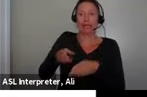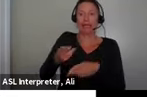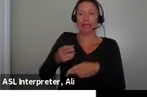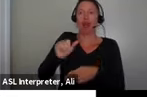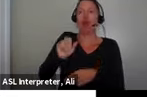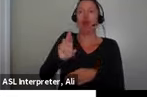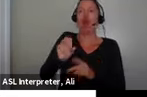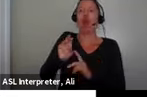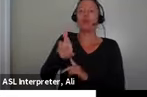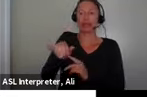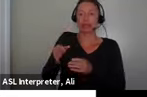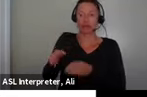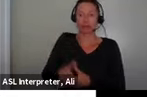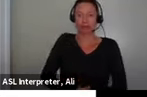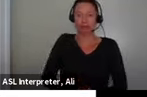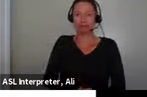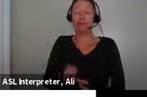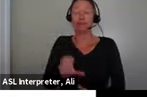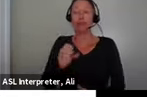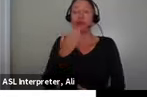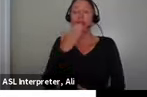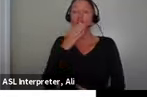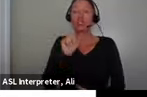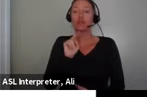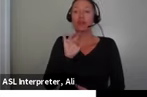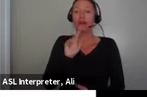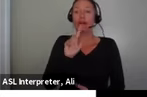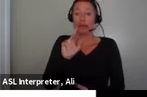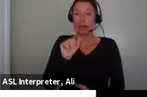Thank you, Natalina. I hope that answered your question, Chris.